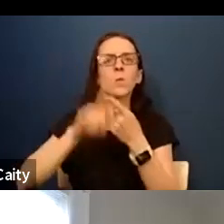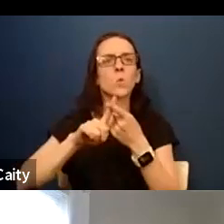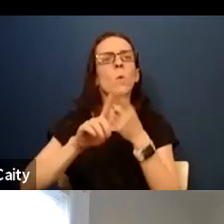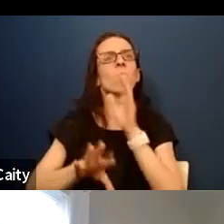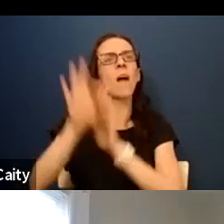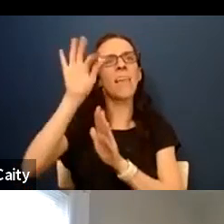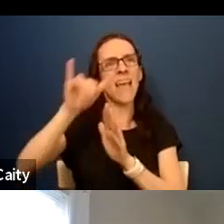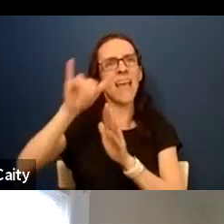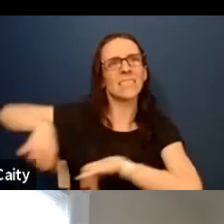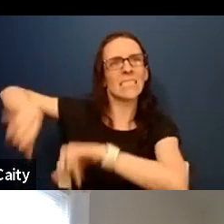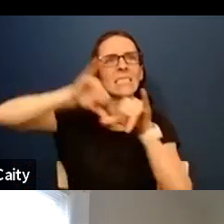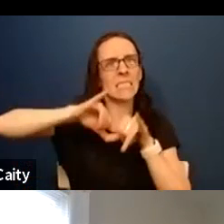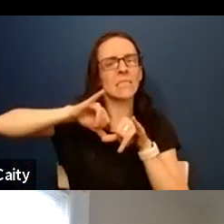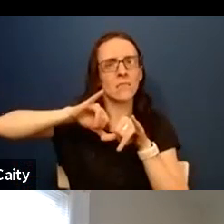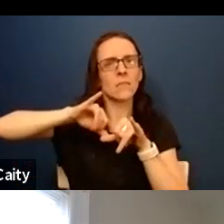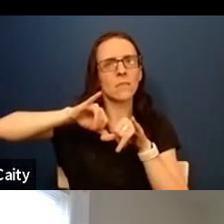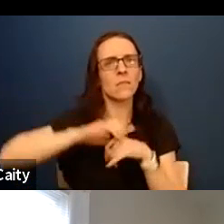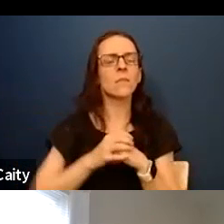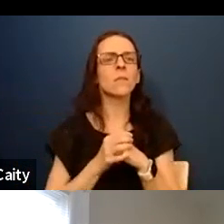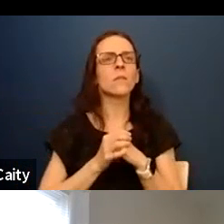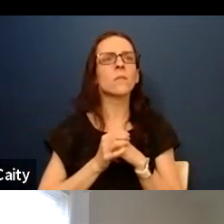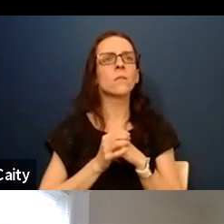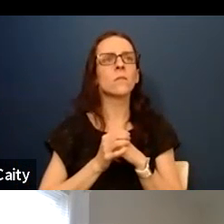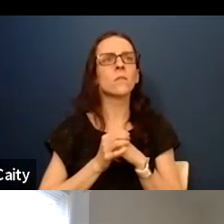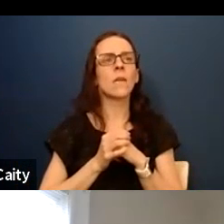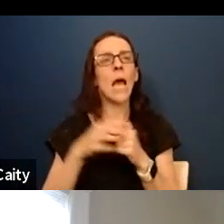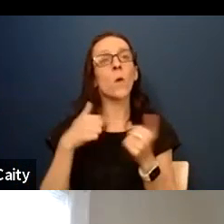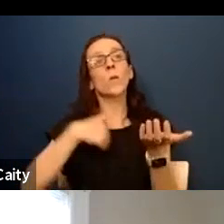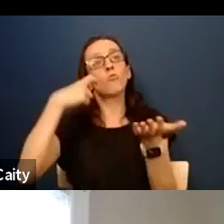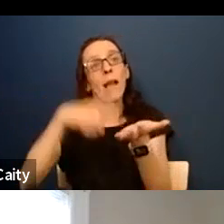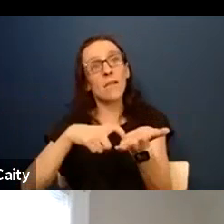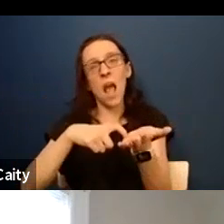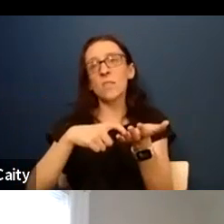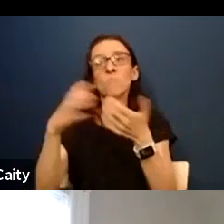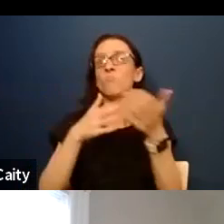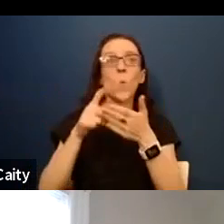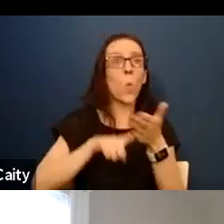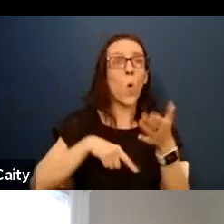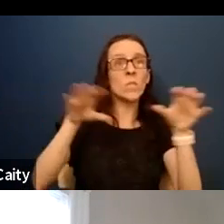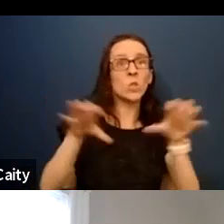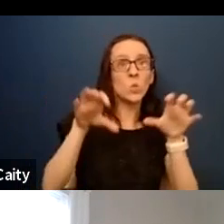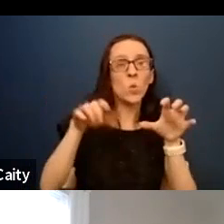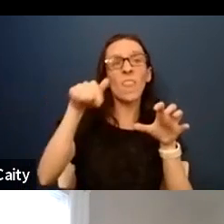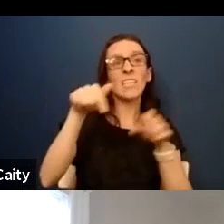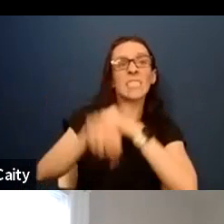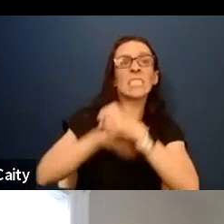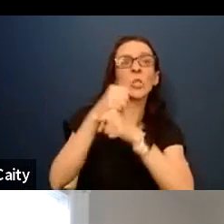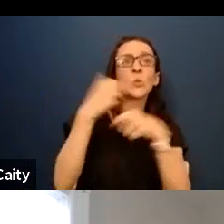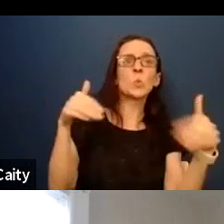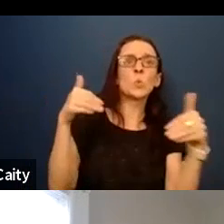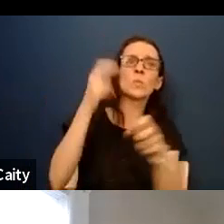recognizing, I think, as we all did, that regardless of what we do, this has been a very difficult year for